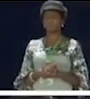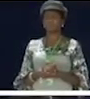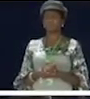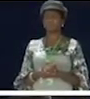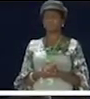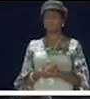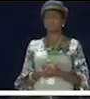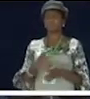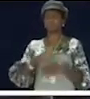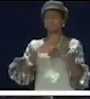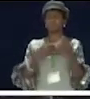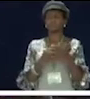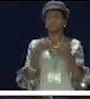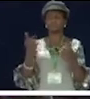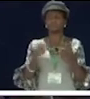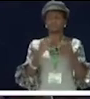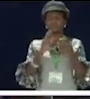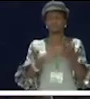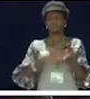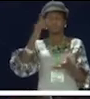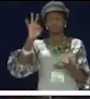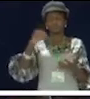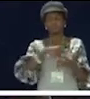All the glories of this your children